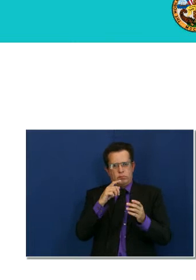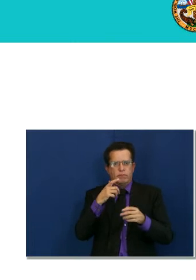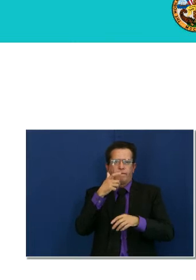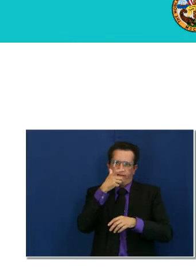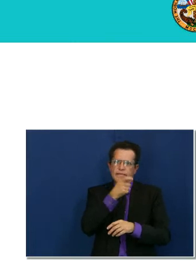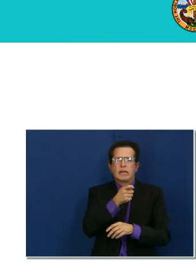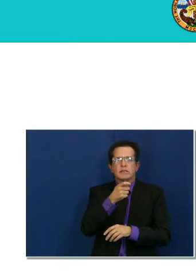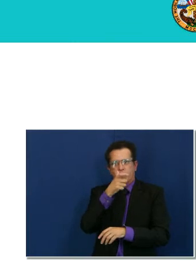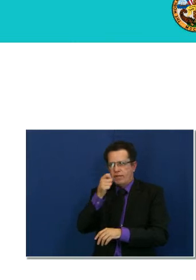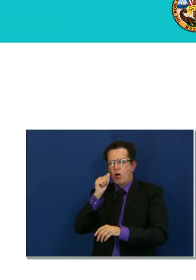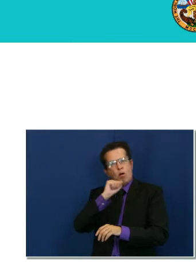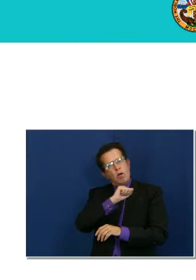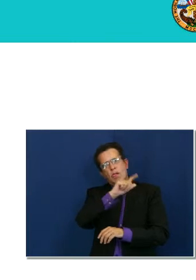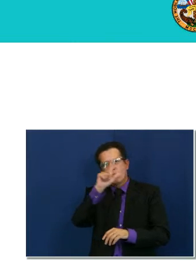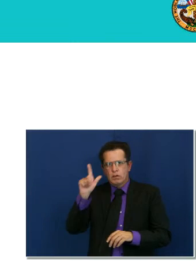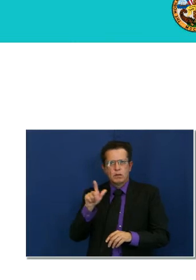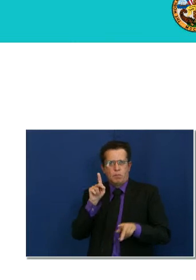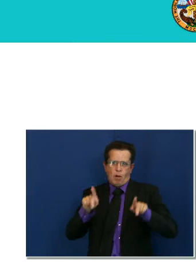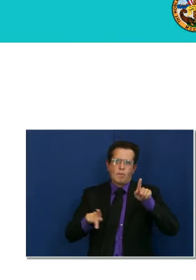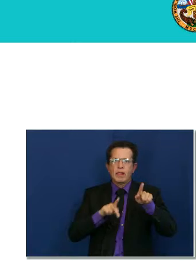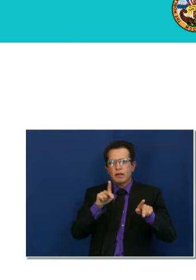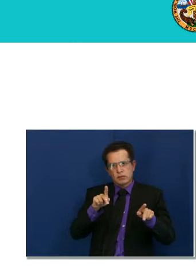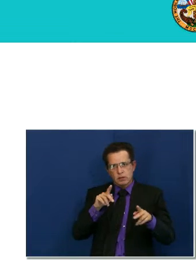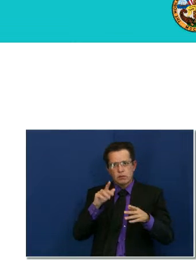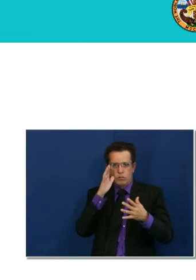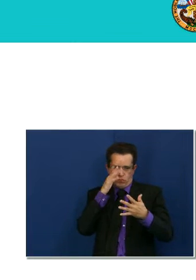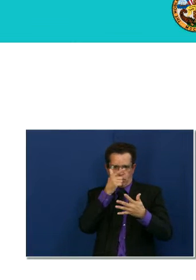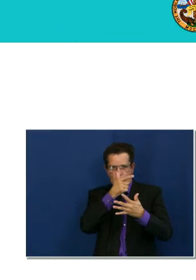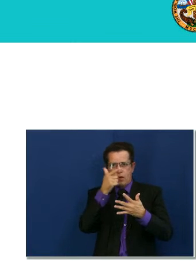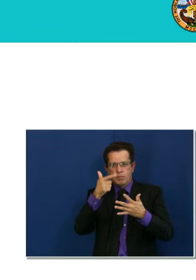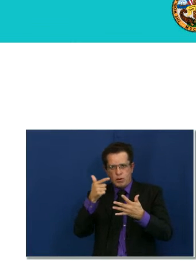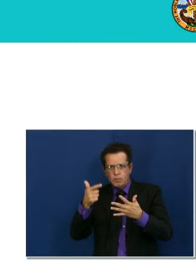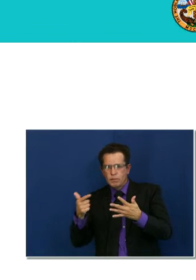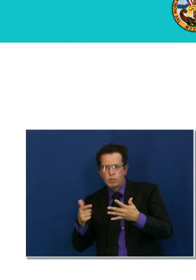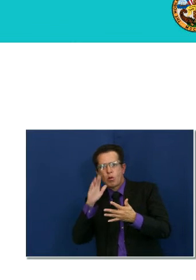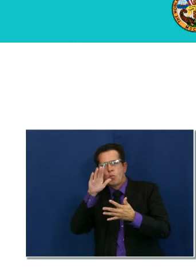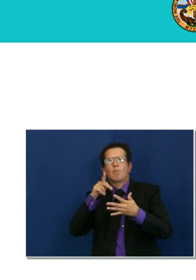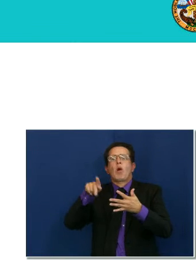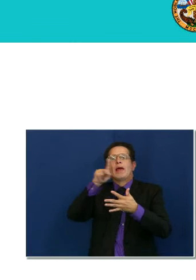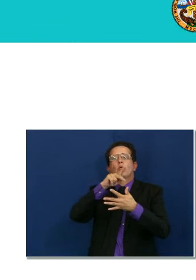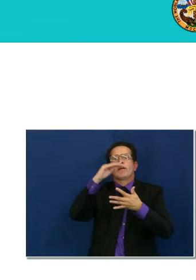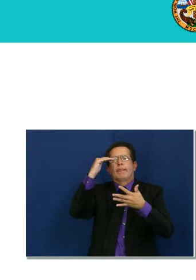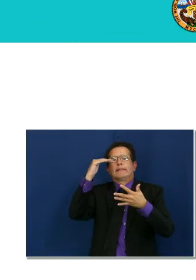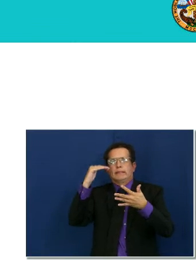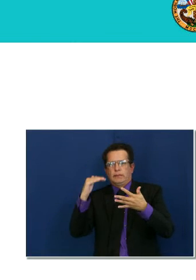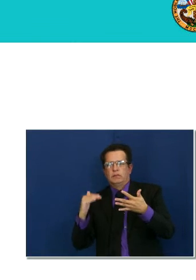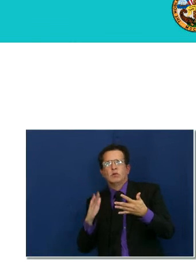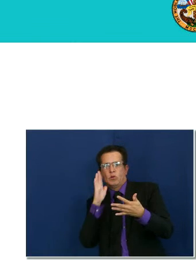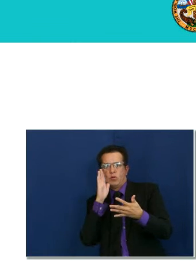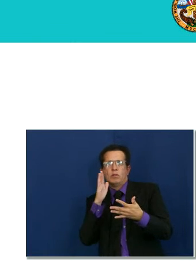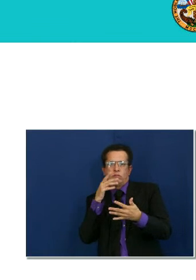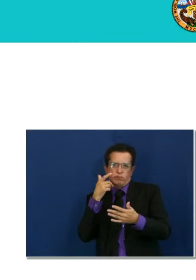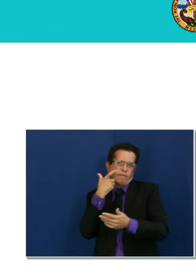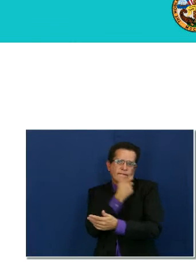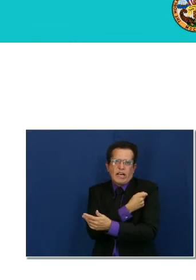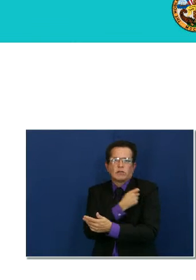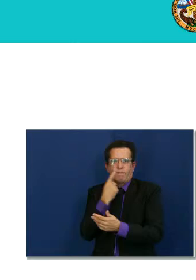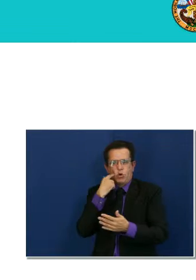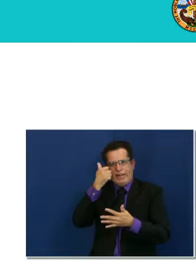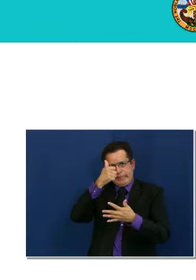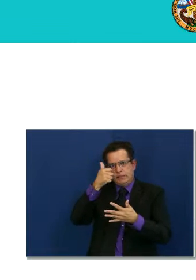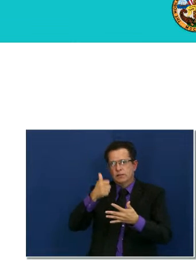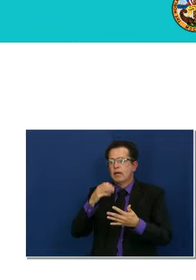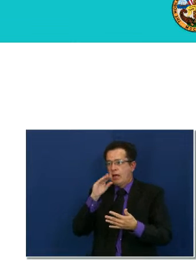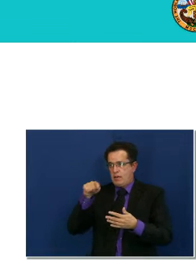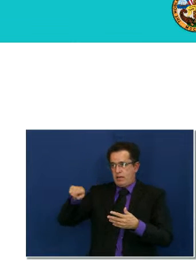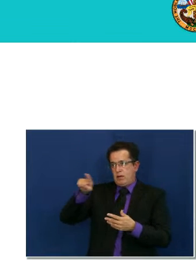vaccinating all of the populations as identified in the priority list. And then provide vaccinations also to